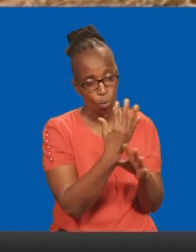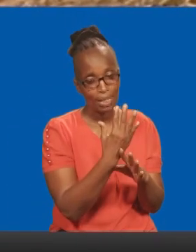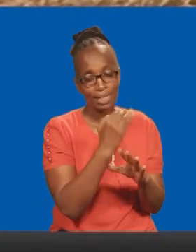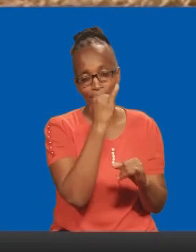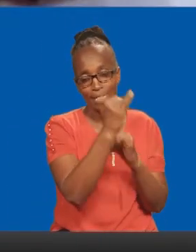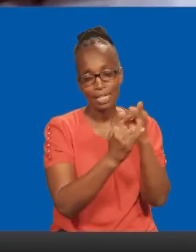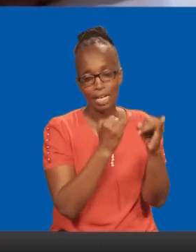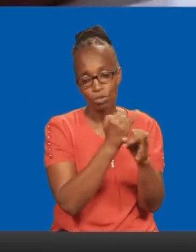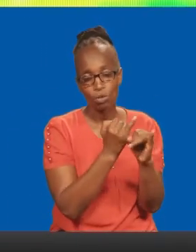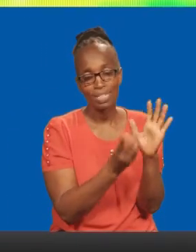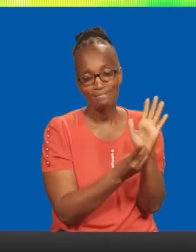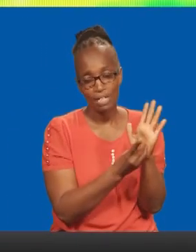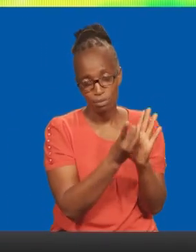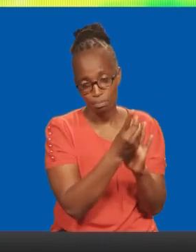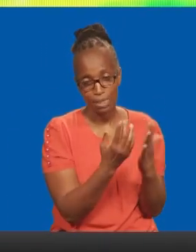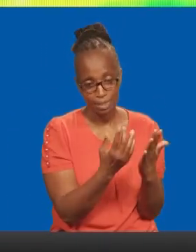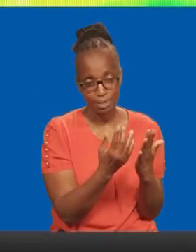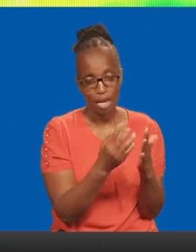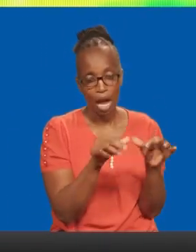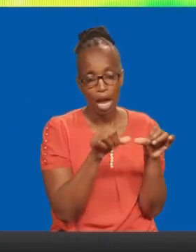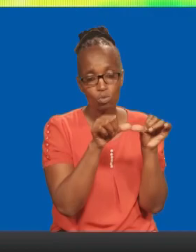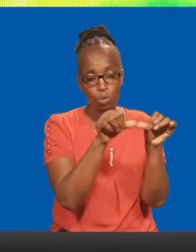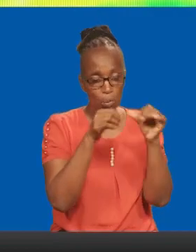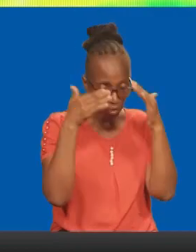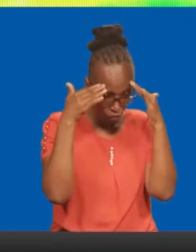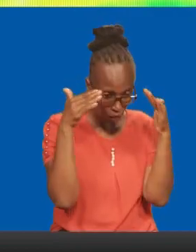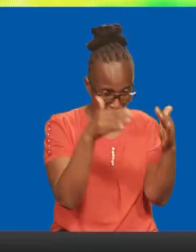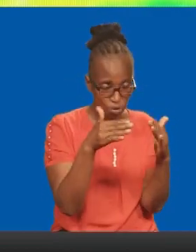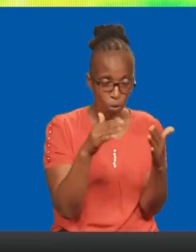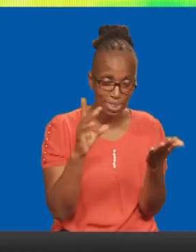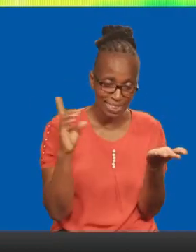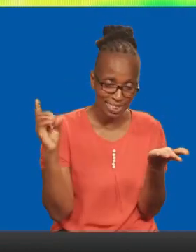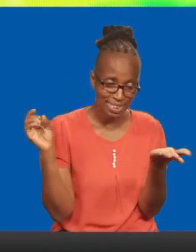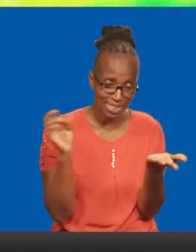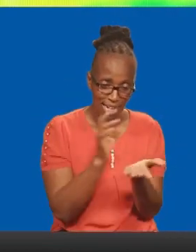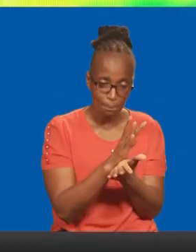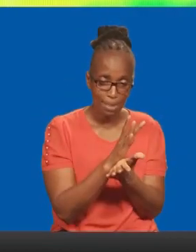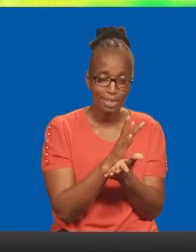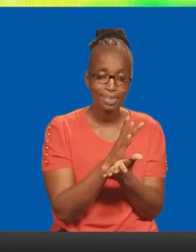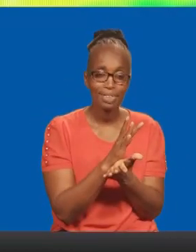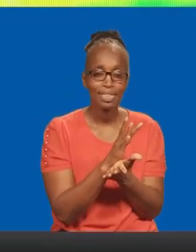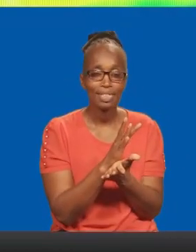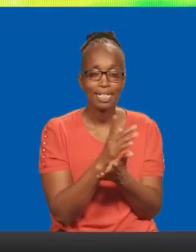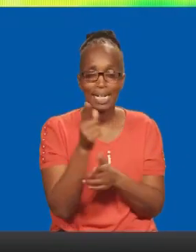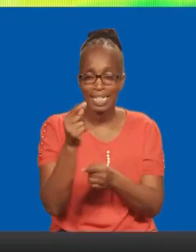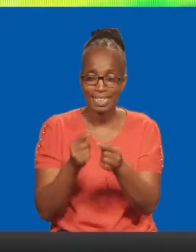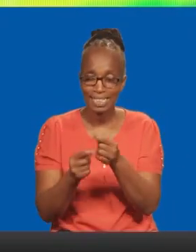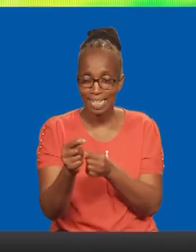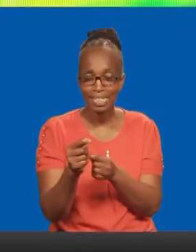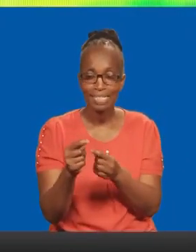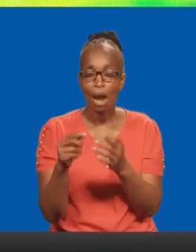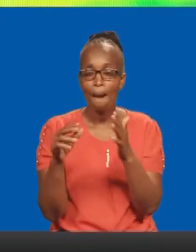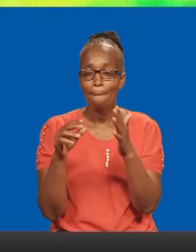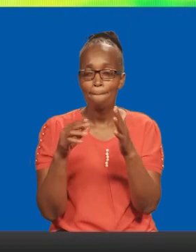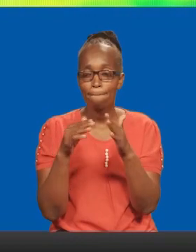taifa husika. As we also focus on eliminating trade barriers that